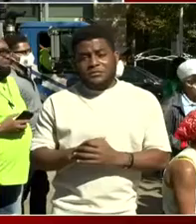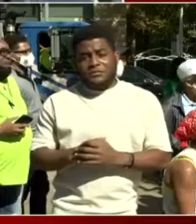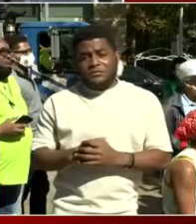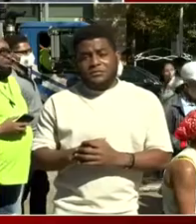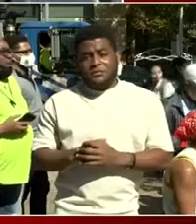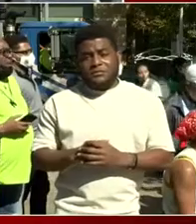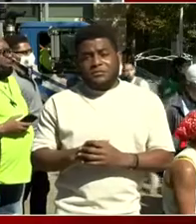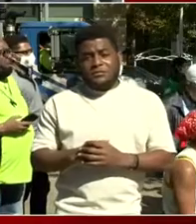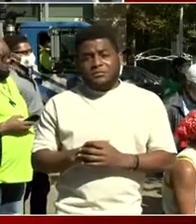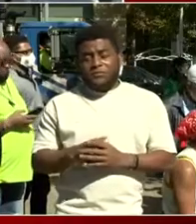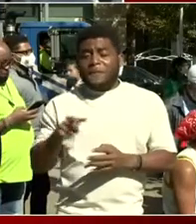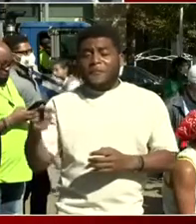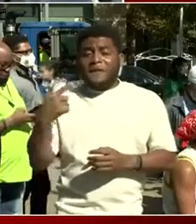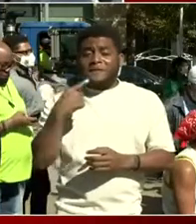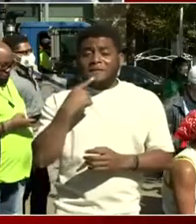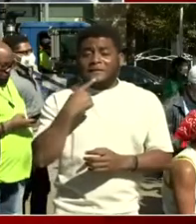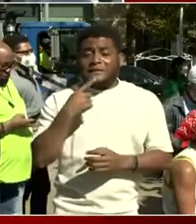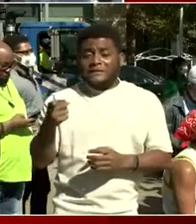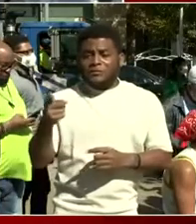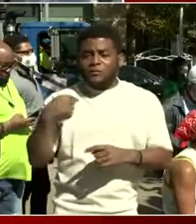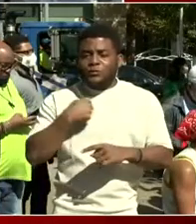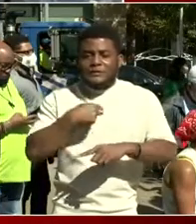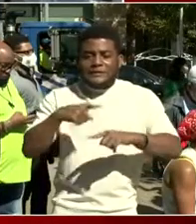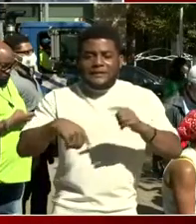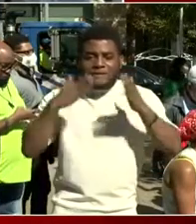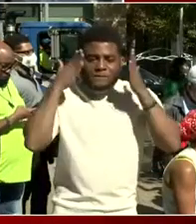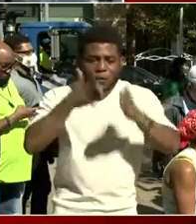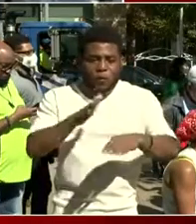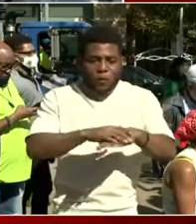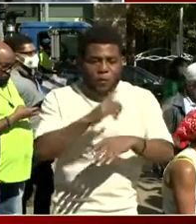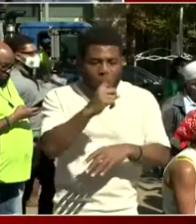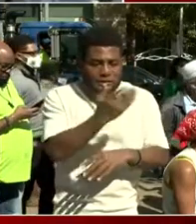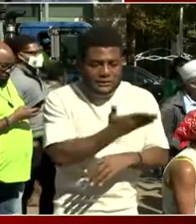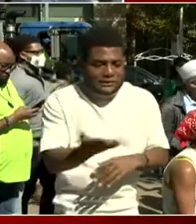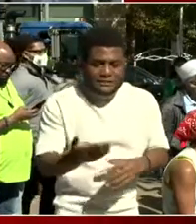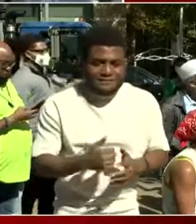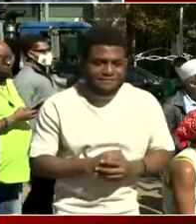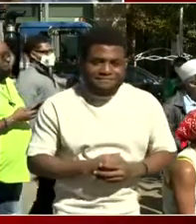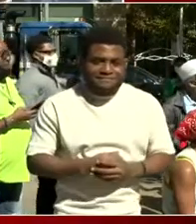there's so many things that go into the dynamics of the uptick in violence that we see.